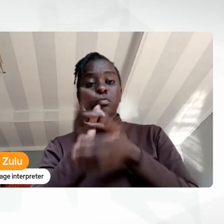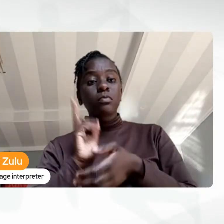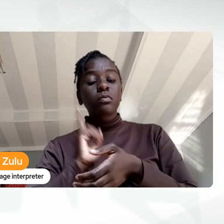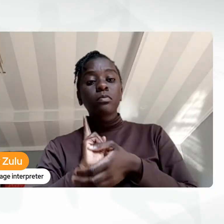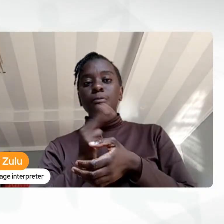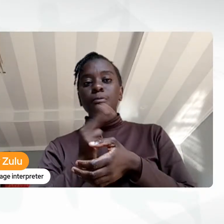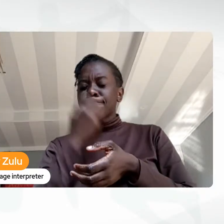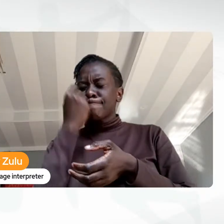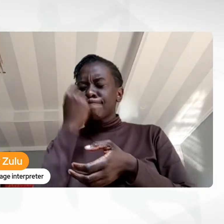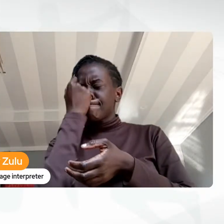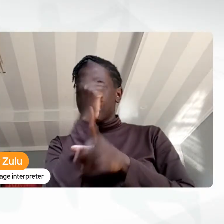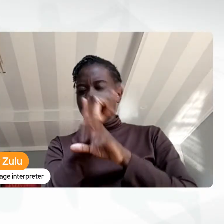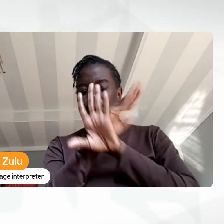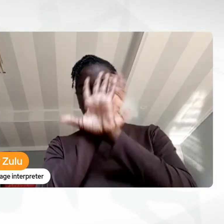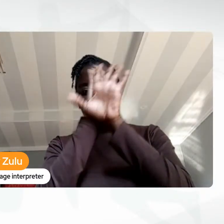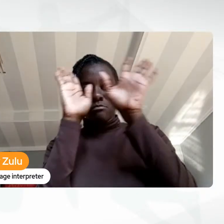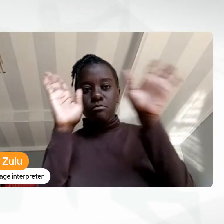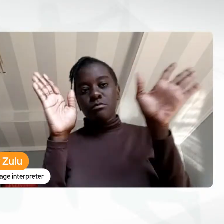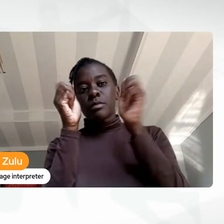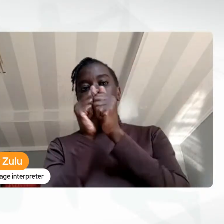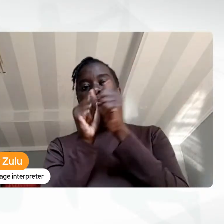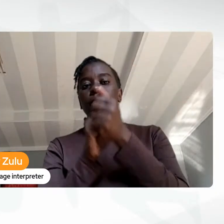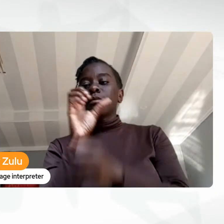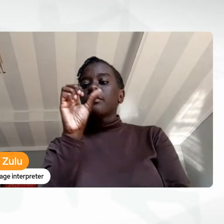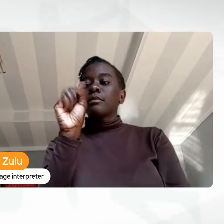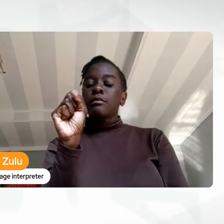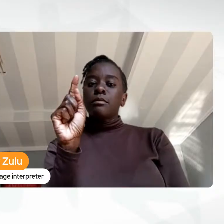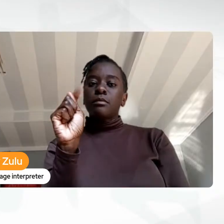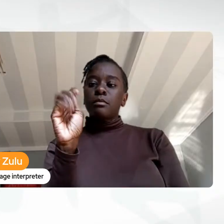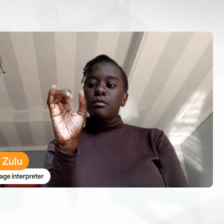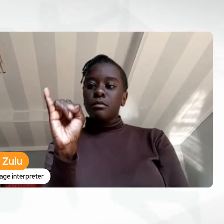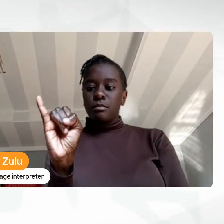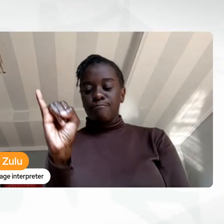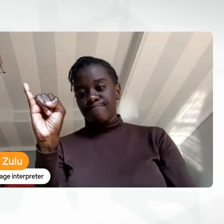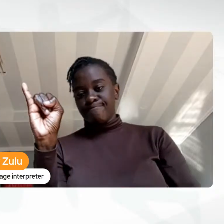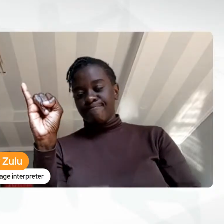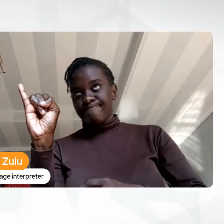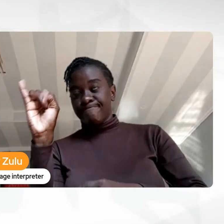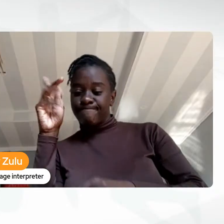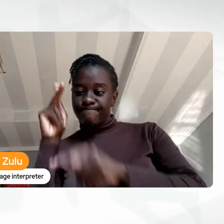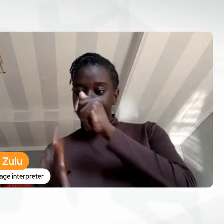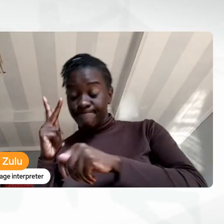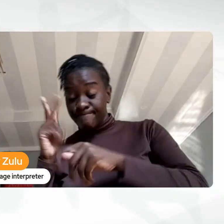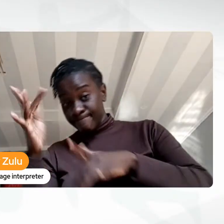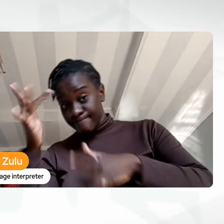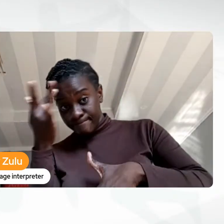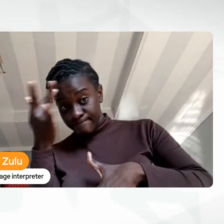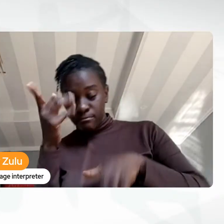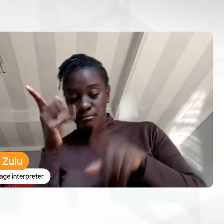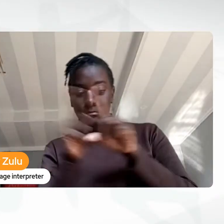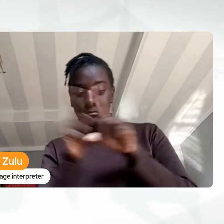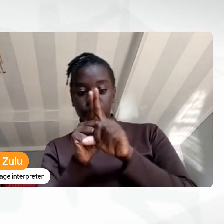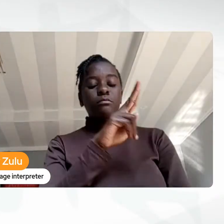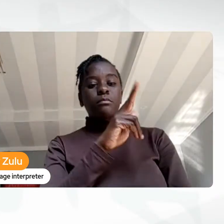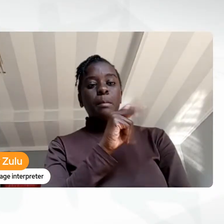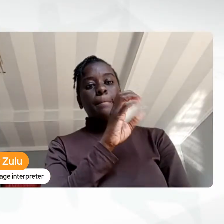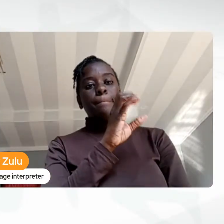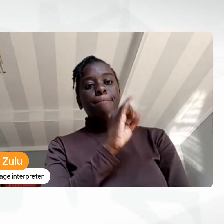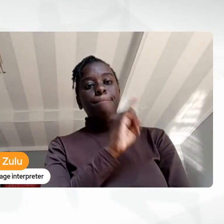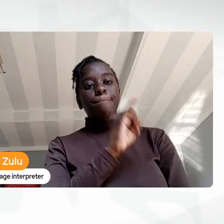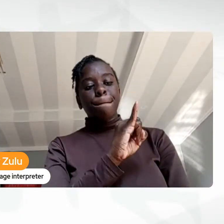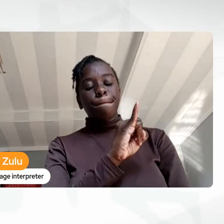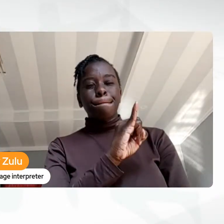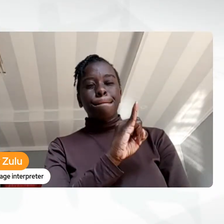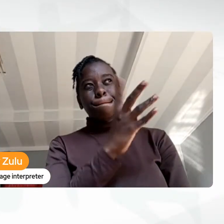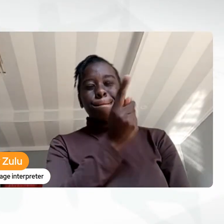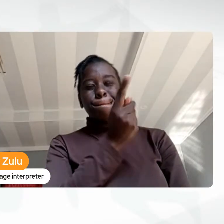UTI. Of course, something that we get to mix up most of the times. But nevertheless, we are glad that what they